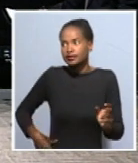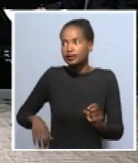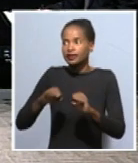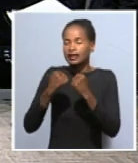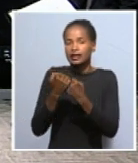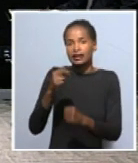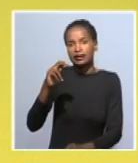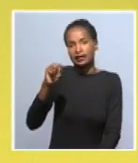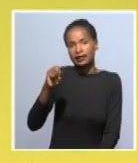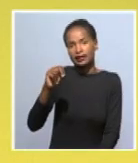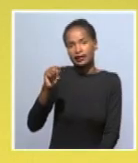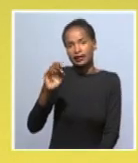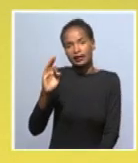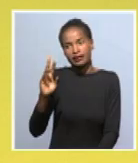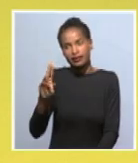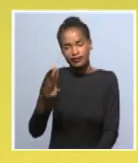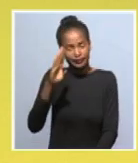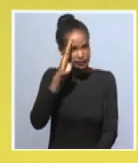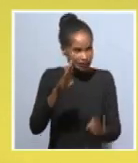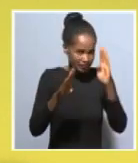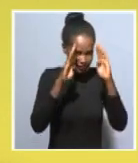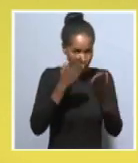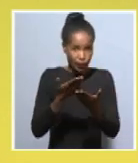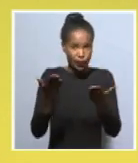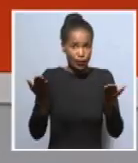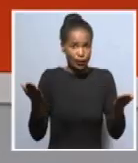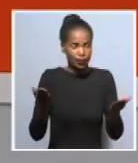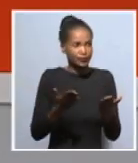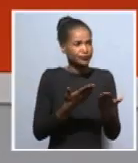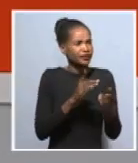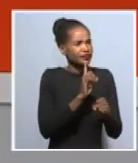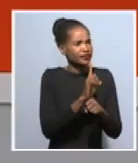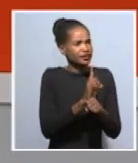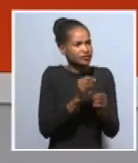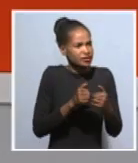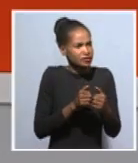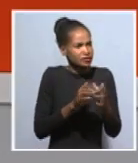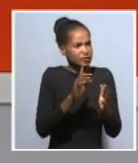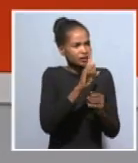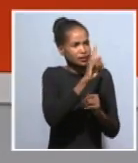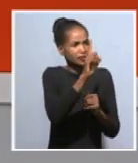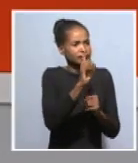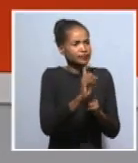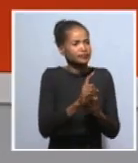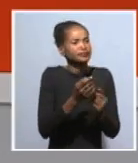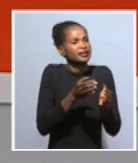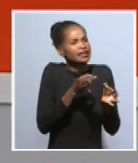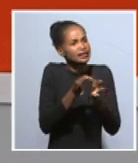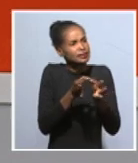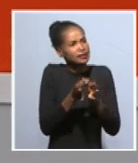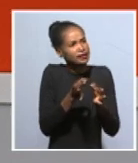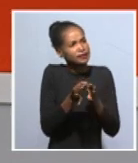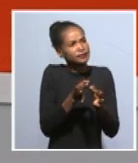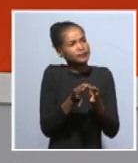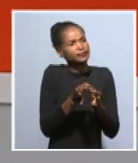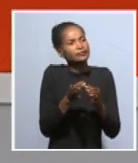sir, and welcome. Good evening, and good evening, viewers. Mr. Nyikembwa, I would like us to get straight into it. Please talk to us about the